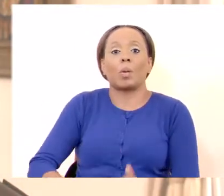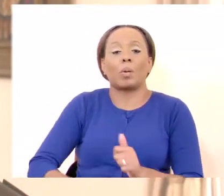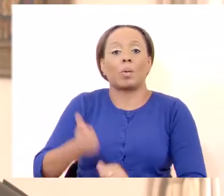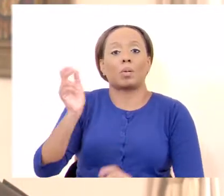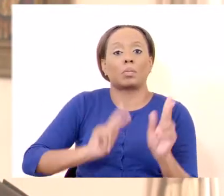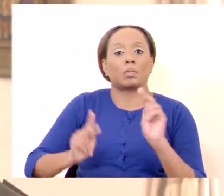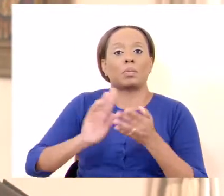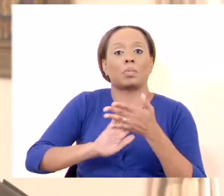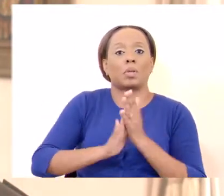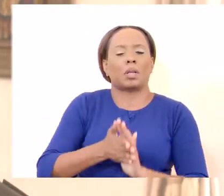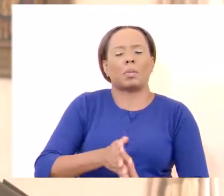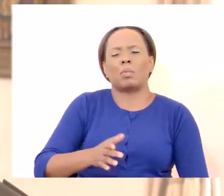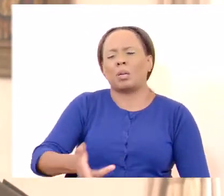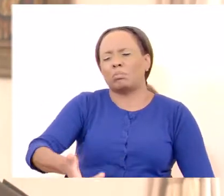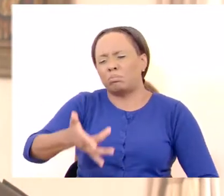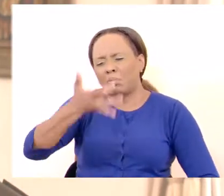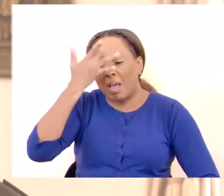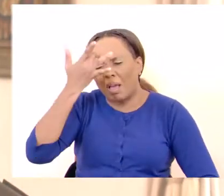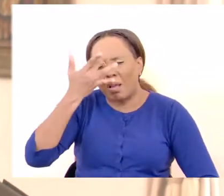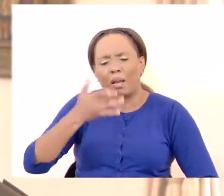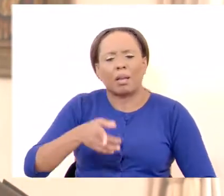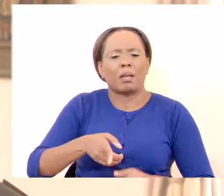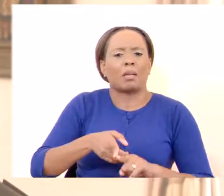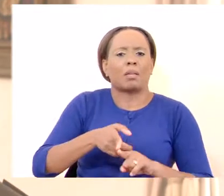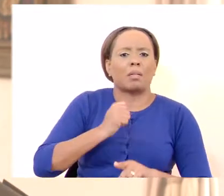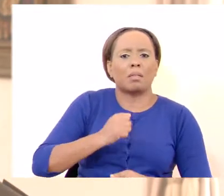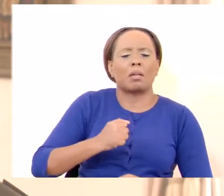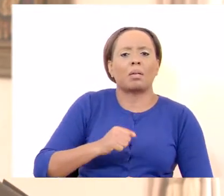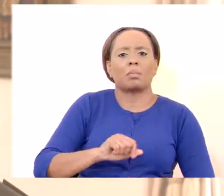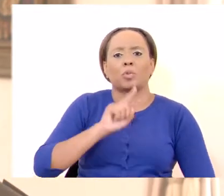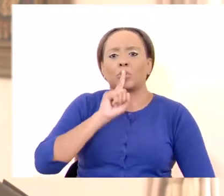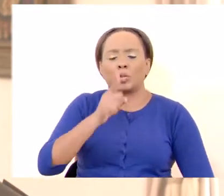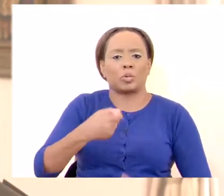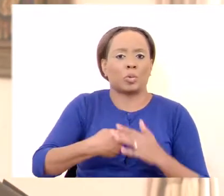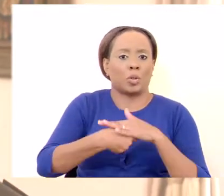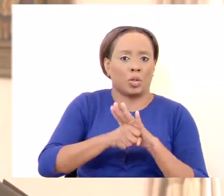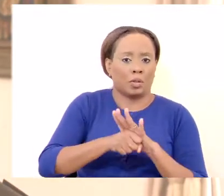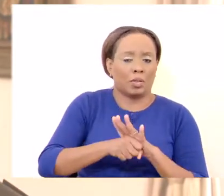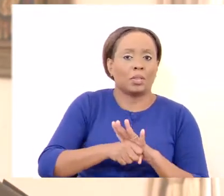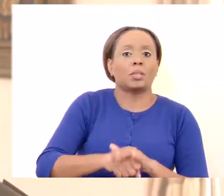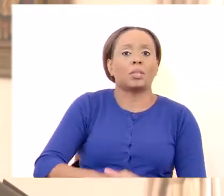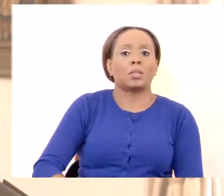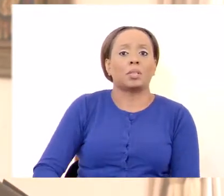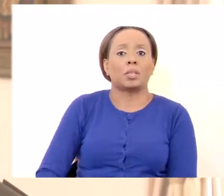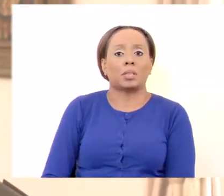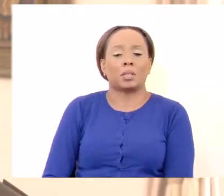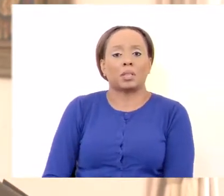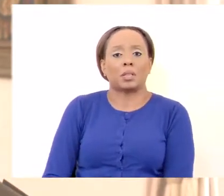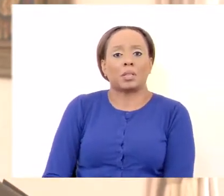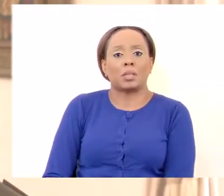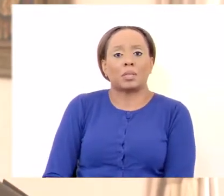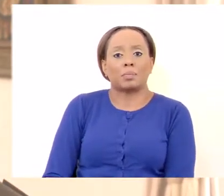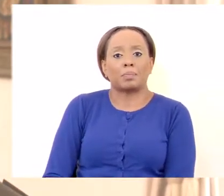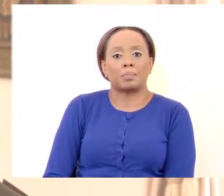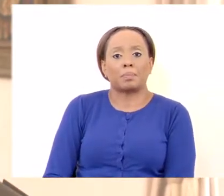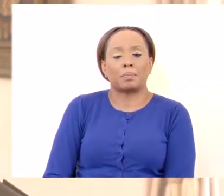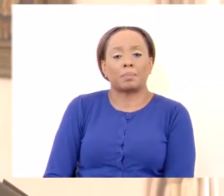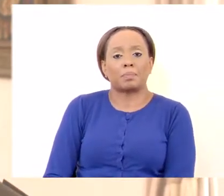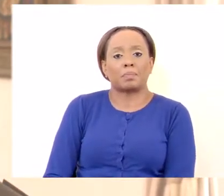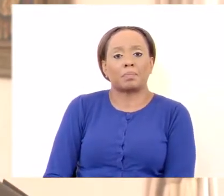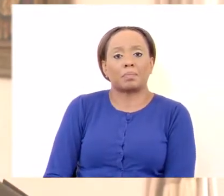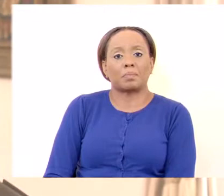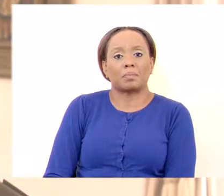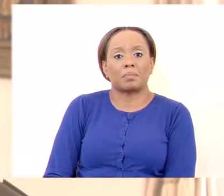ill from the original infection. The deaths of the other 3 persons